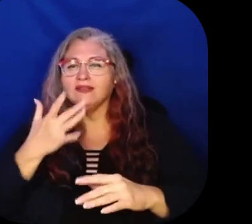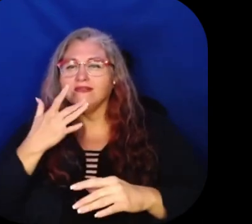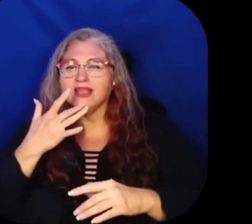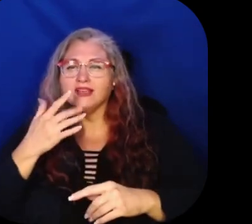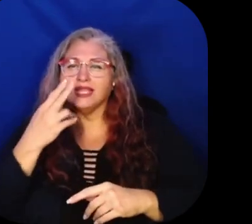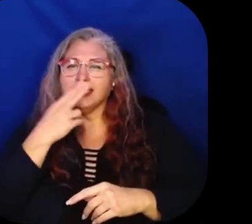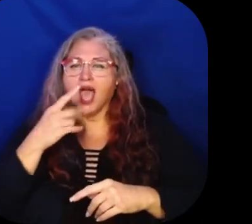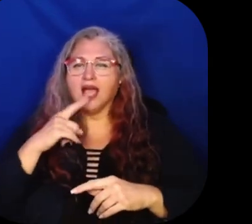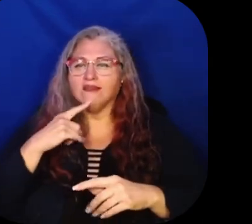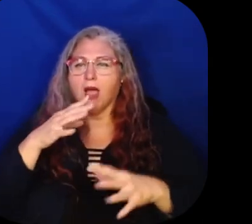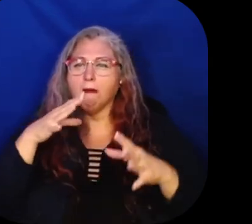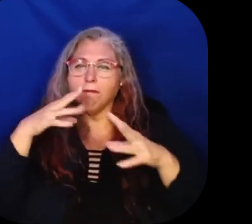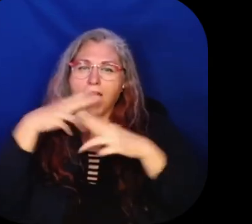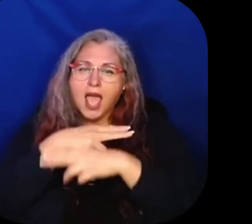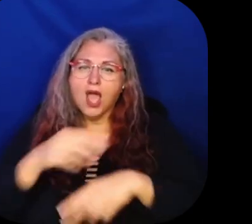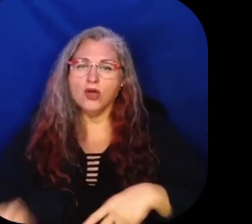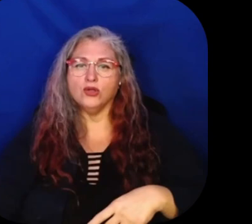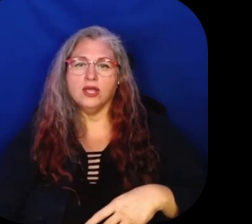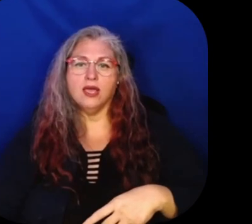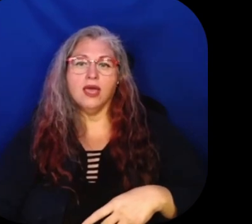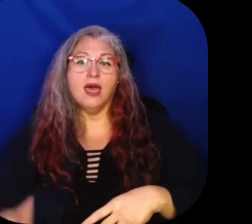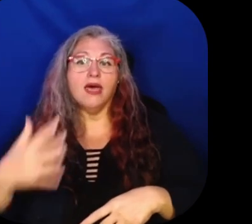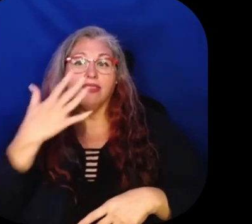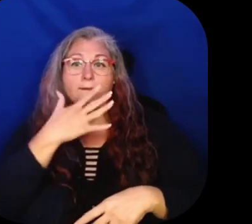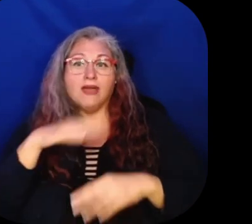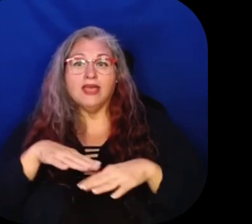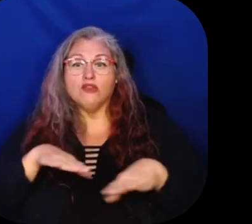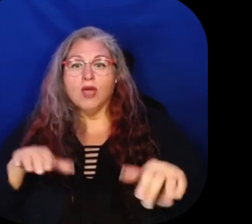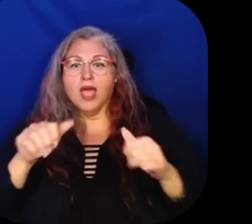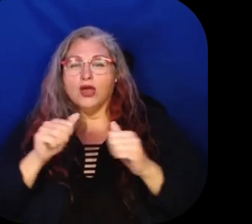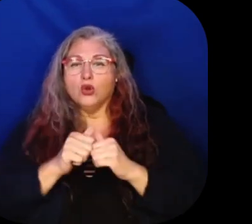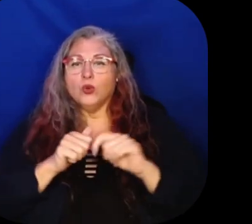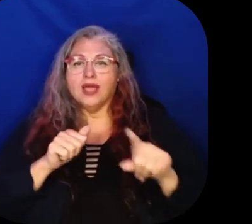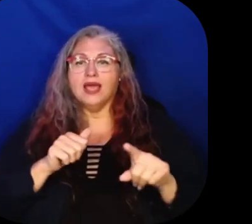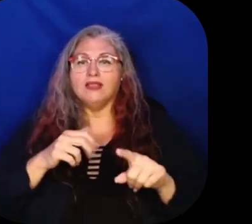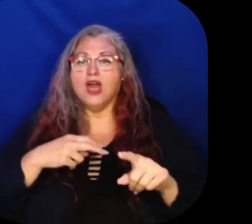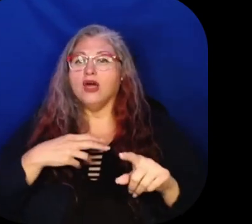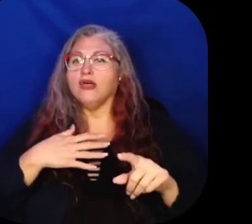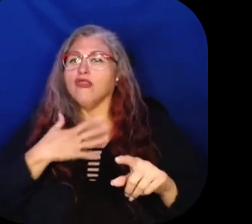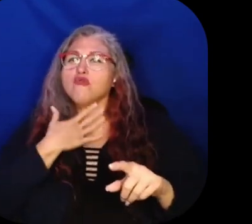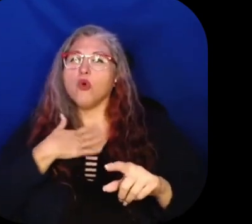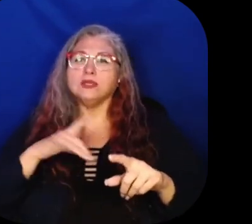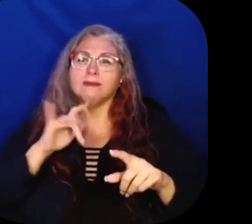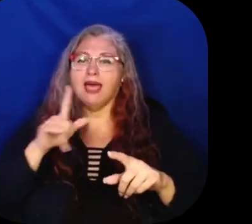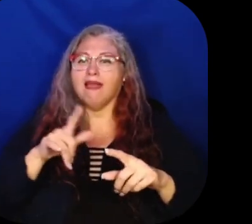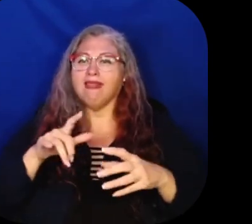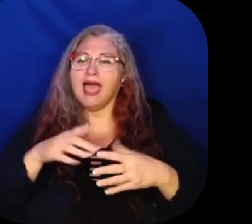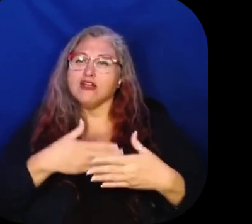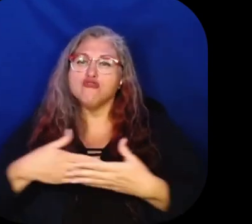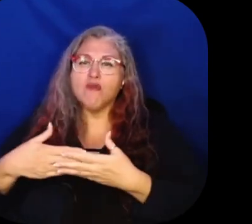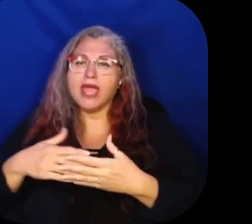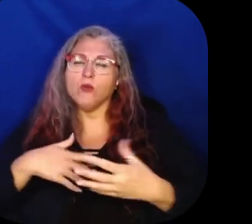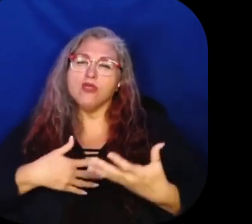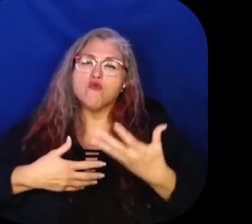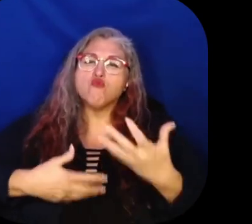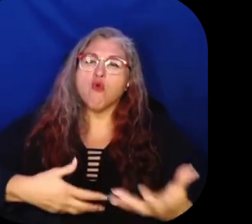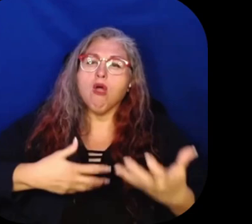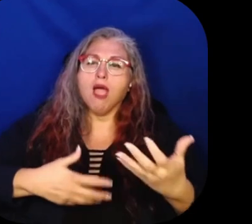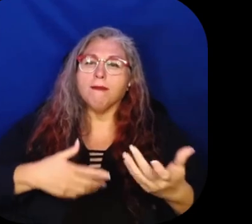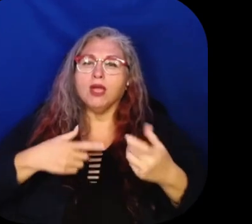abound. This mouth in the ground with a throat smell like cradle, with a rocking me song for the not